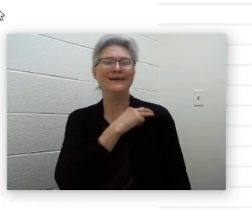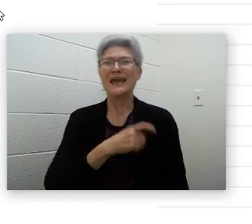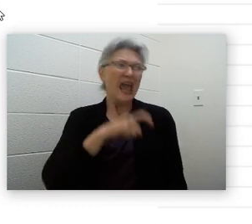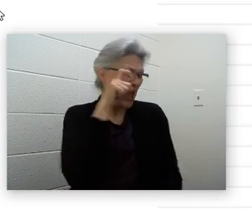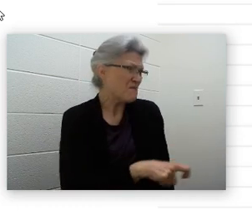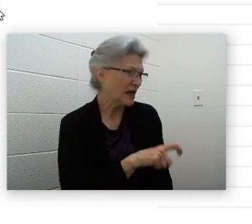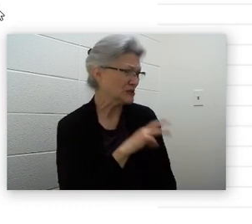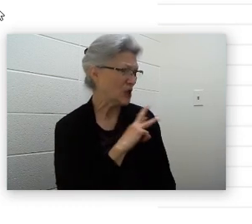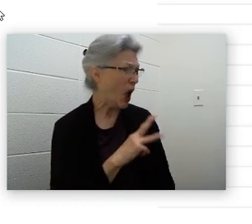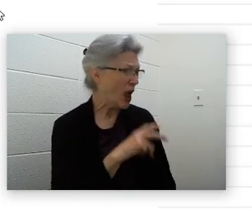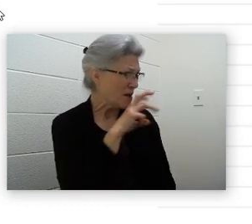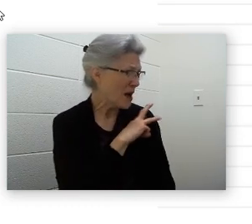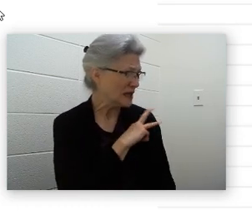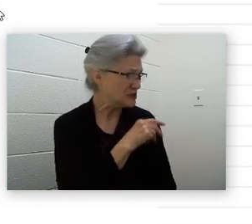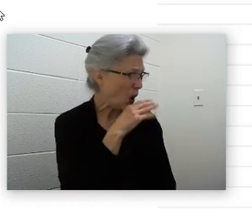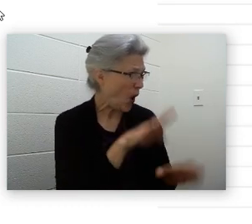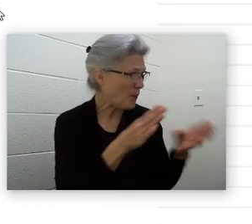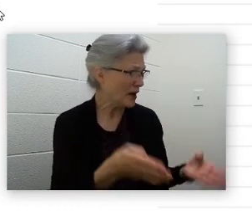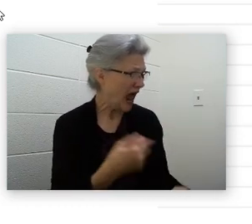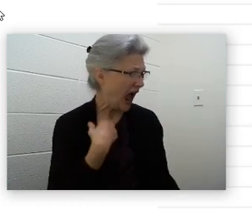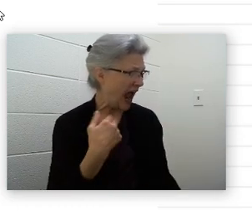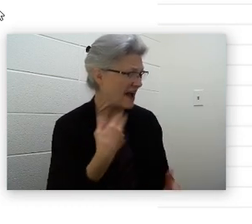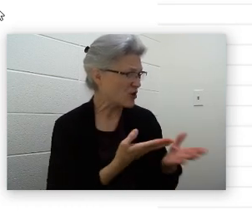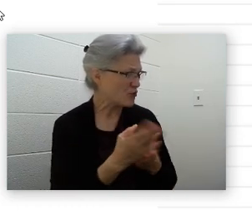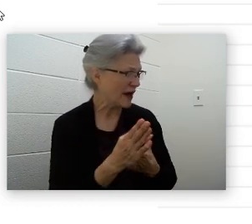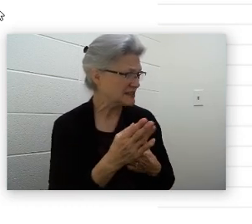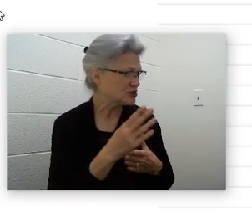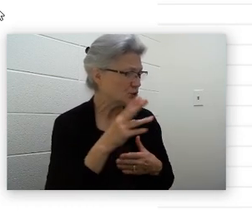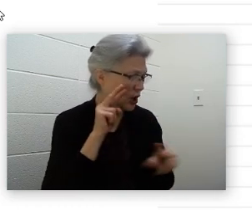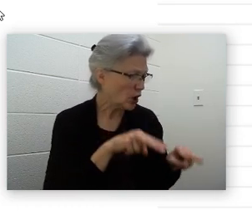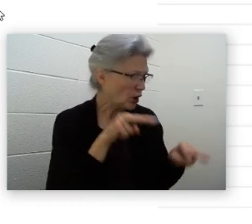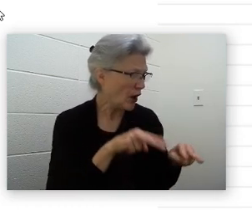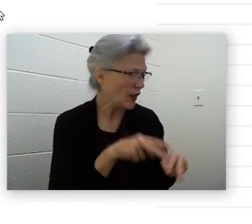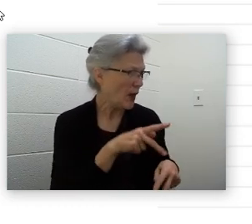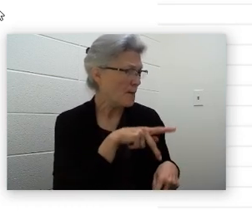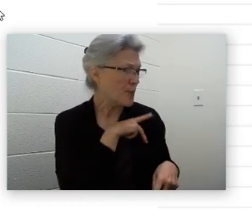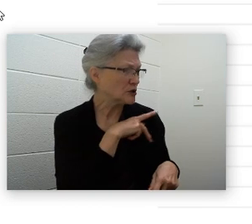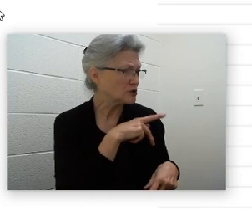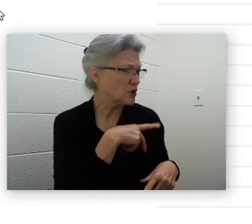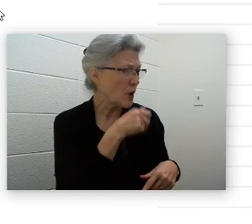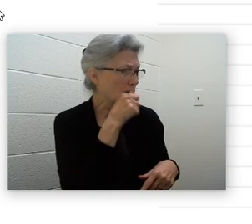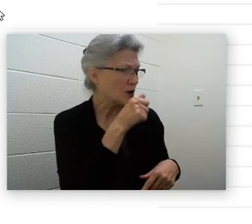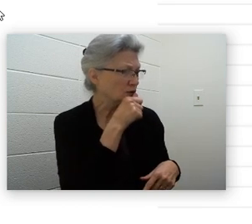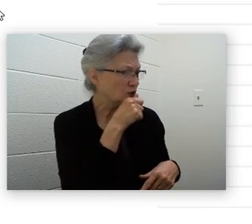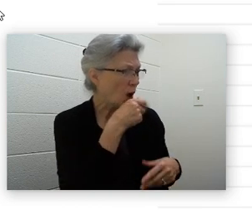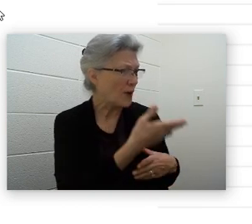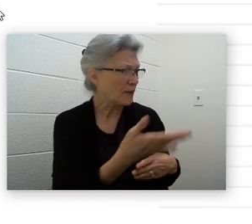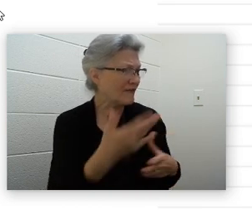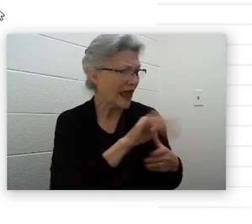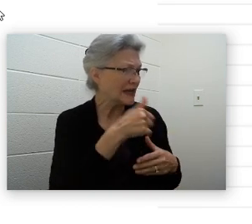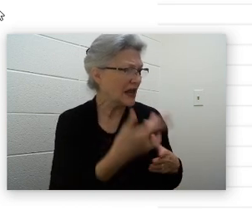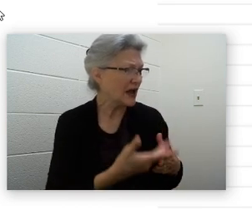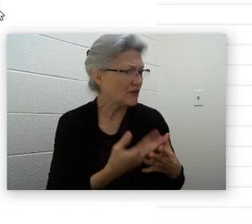open it, said the warden. I have the right to check the personal property of any of the